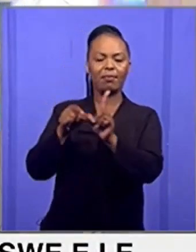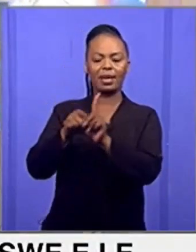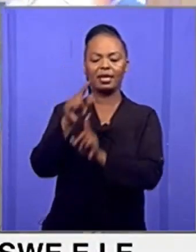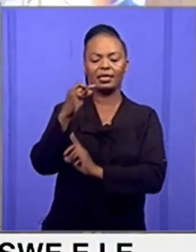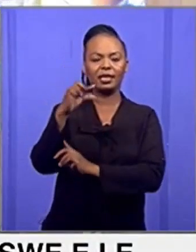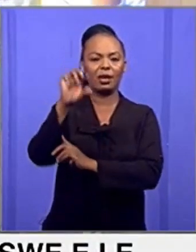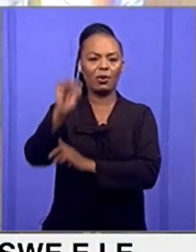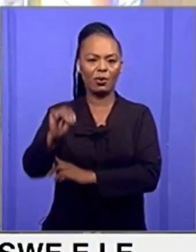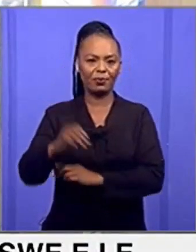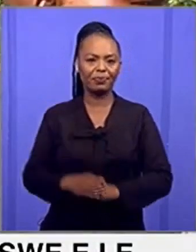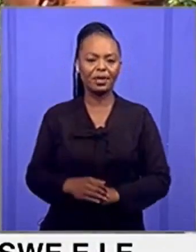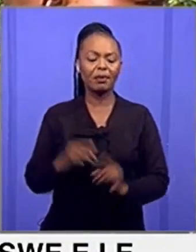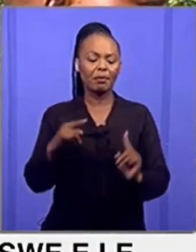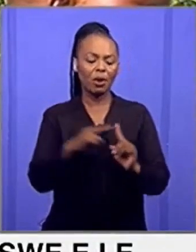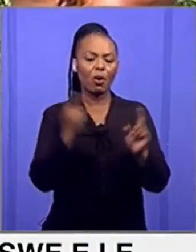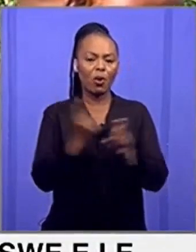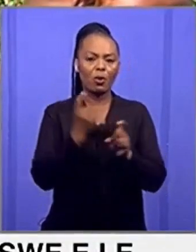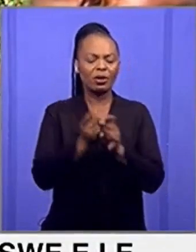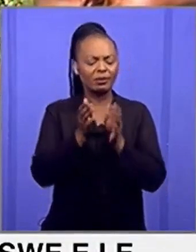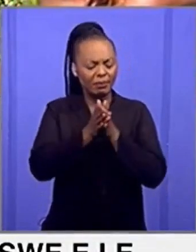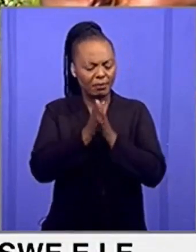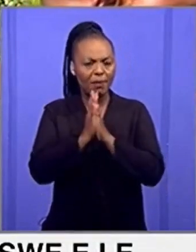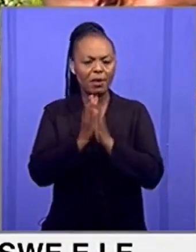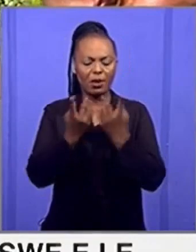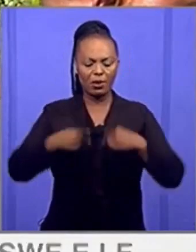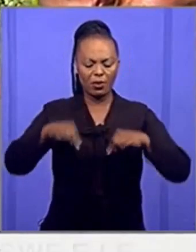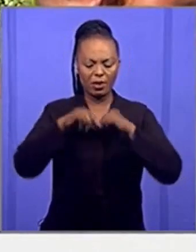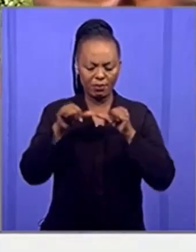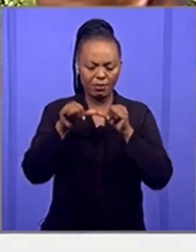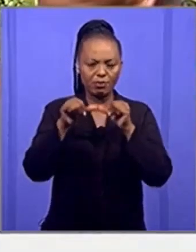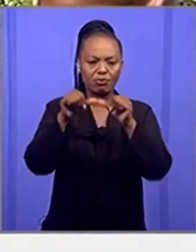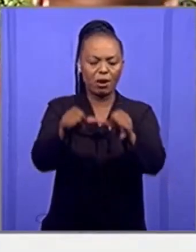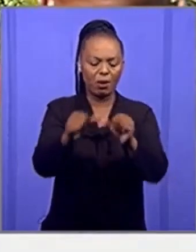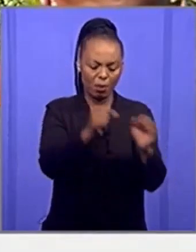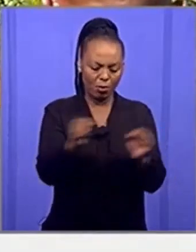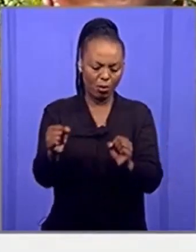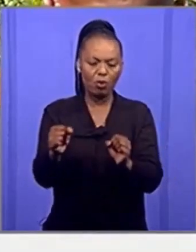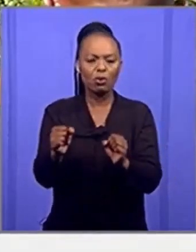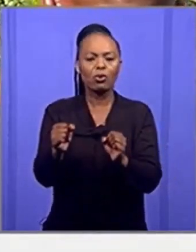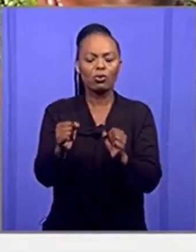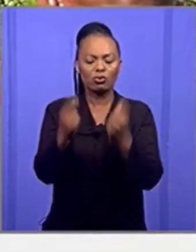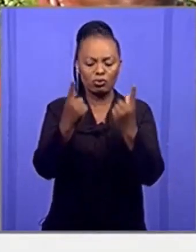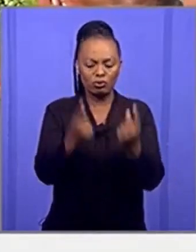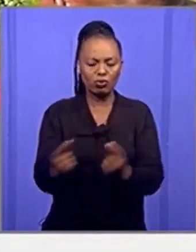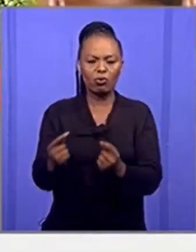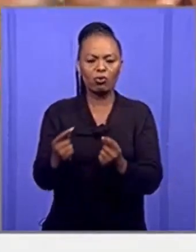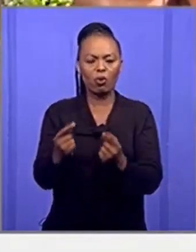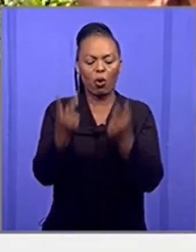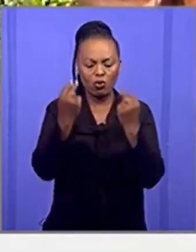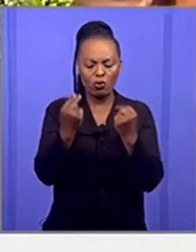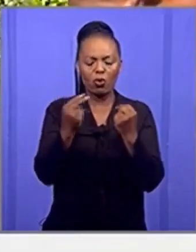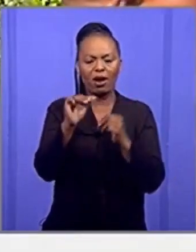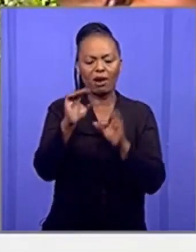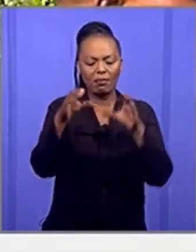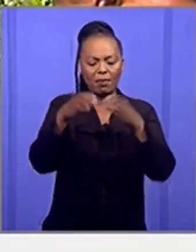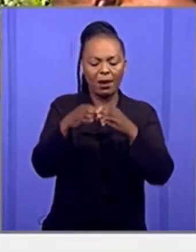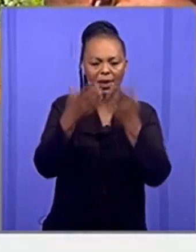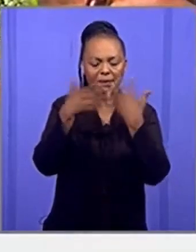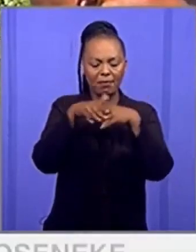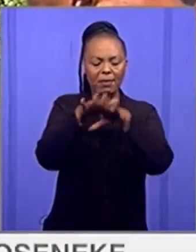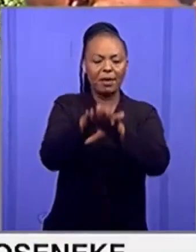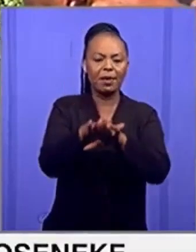was urging us that going forward, let's continue that way, continue to build ourselves as a united